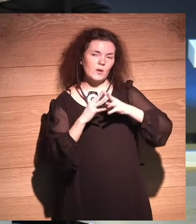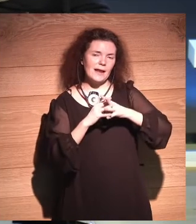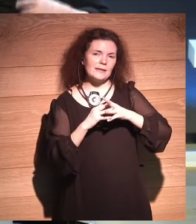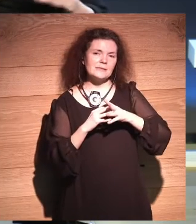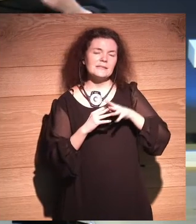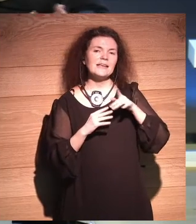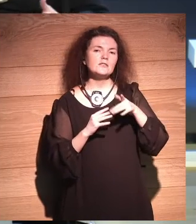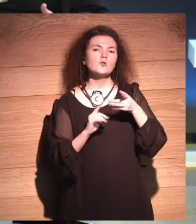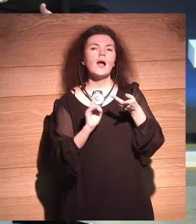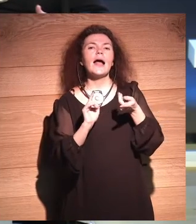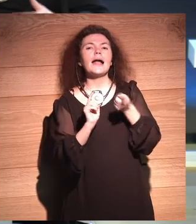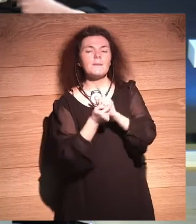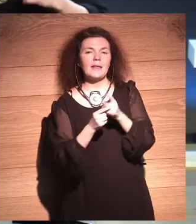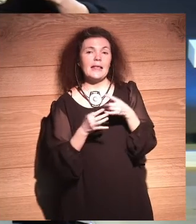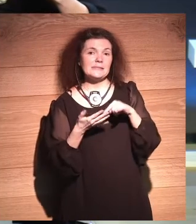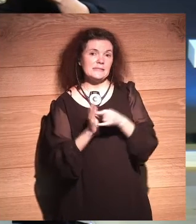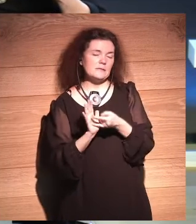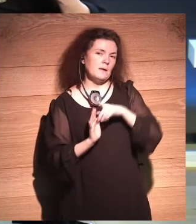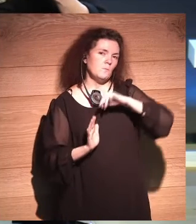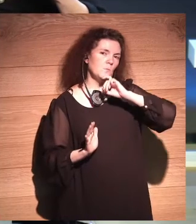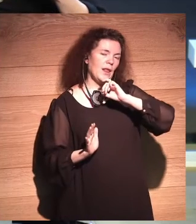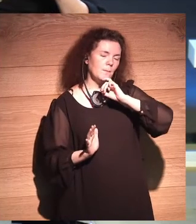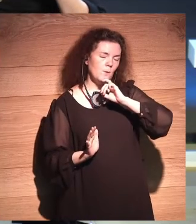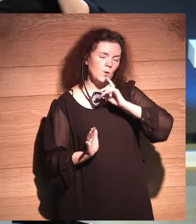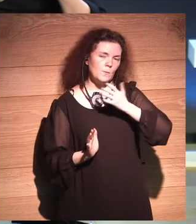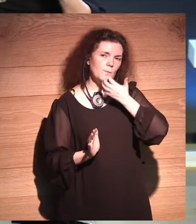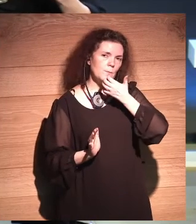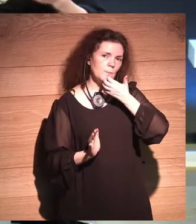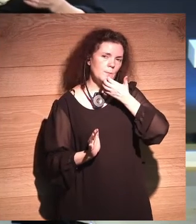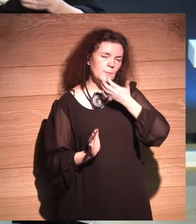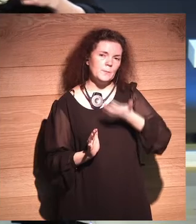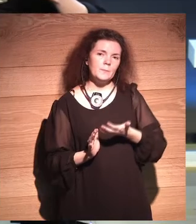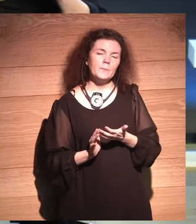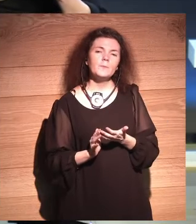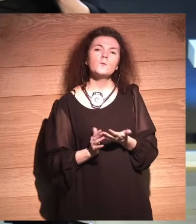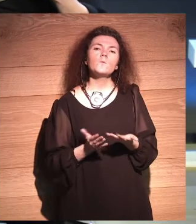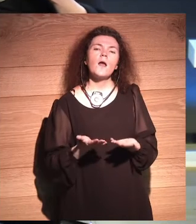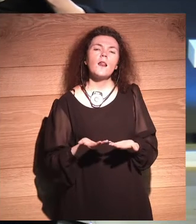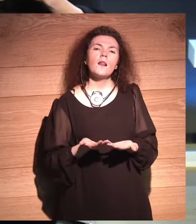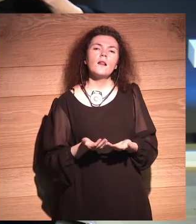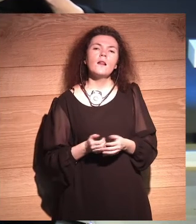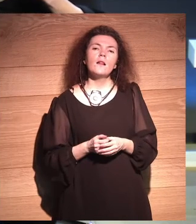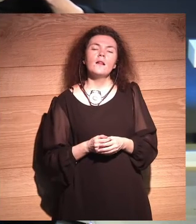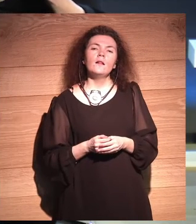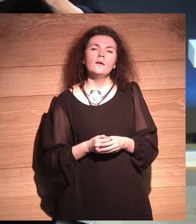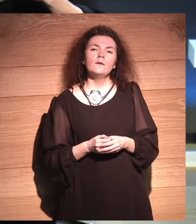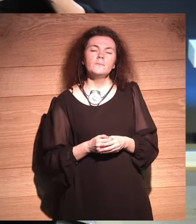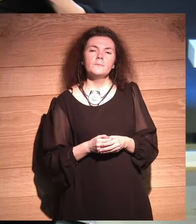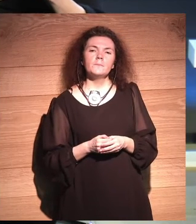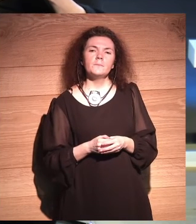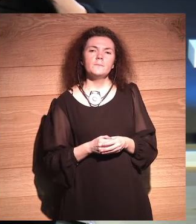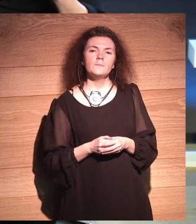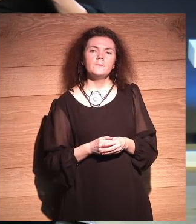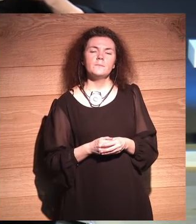example, to remove and potentially weaken in many places the